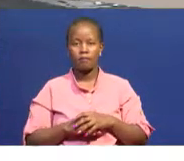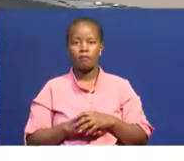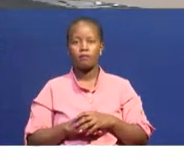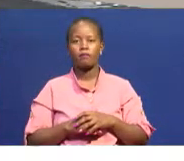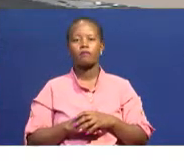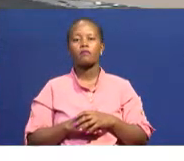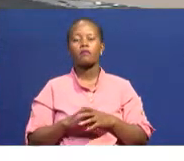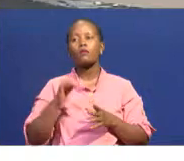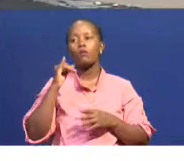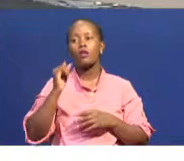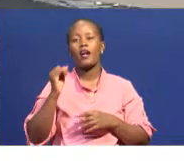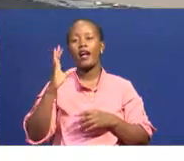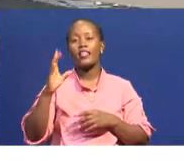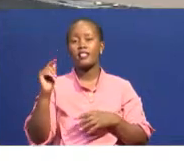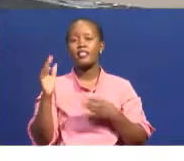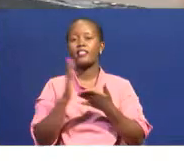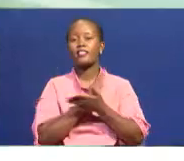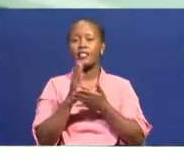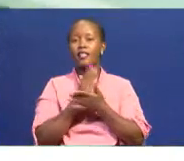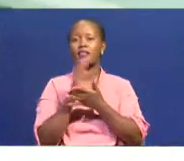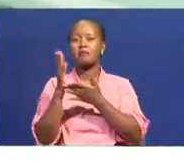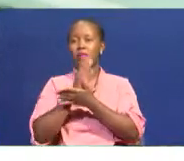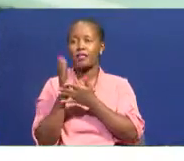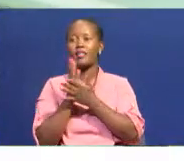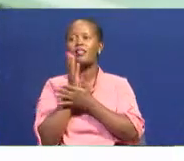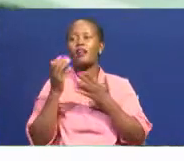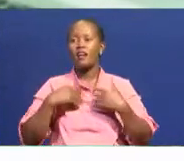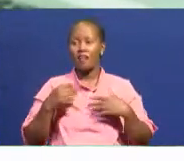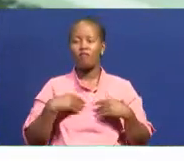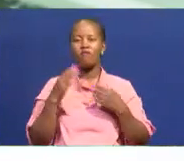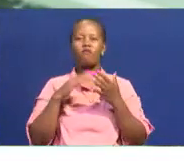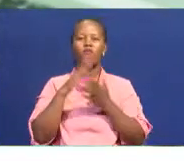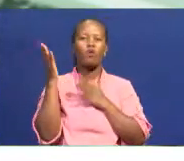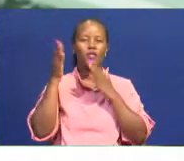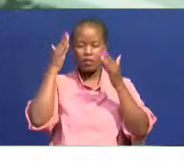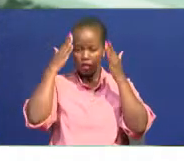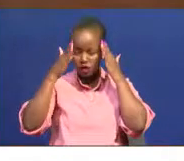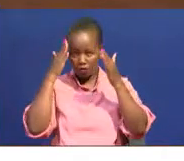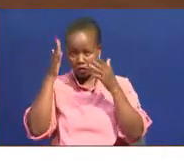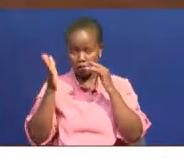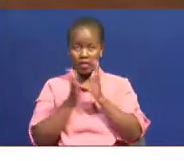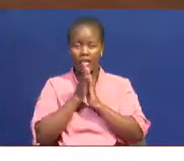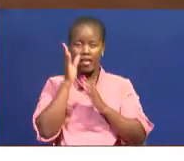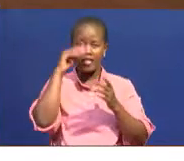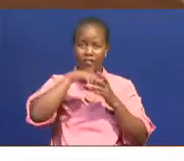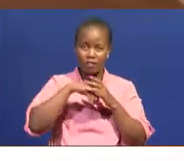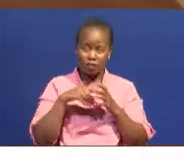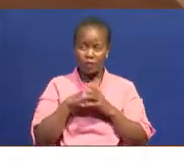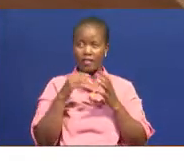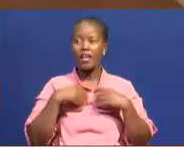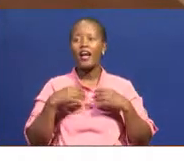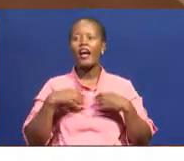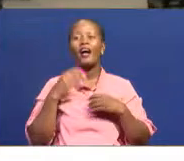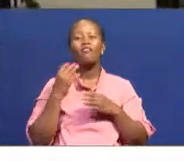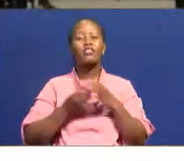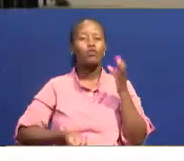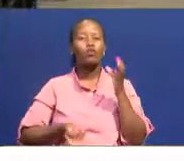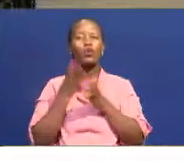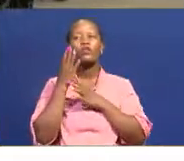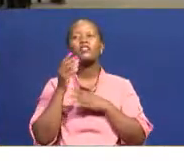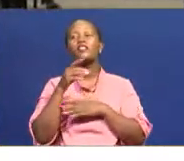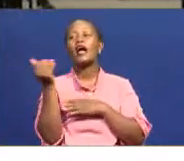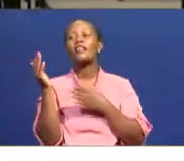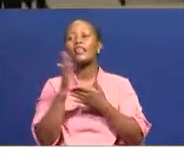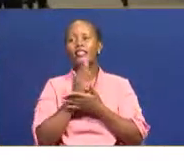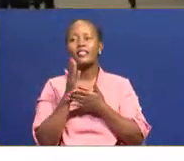The ICT sector has seen a surge in adoption, innovation and investment, with its growth rate outpacing other industries